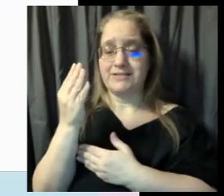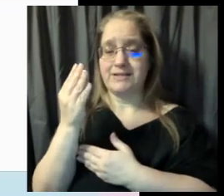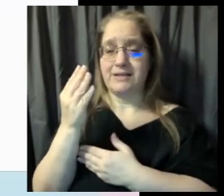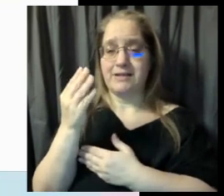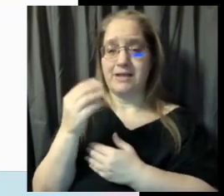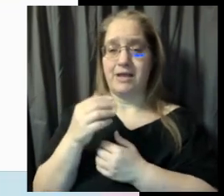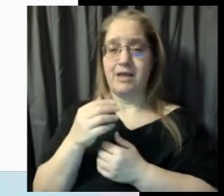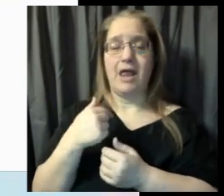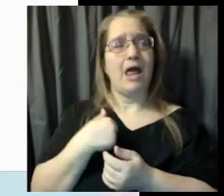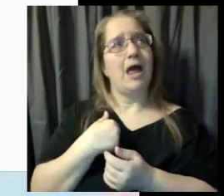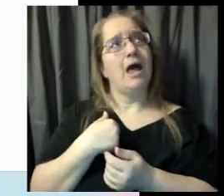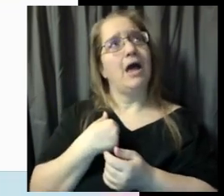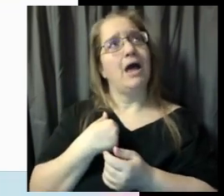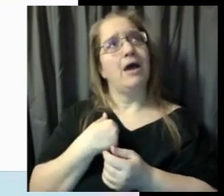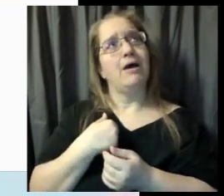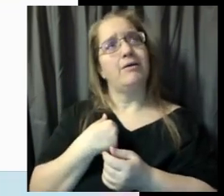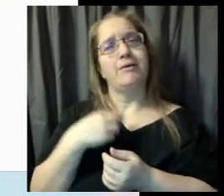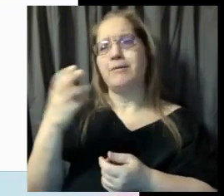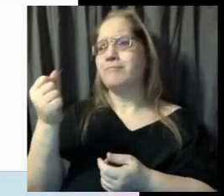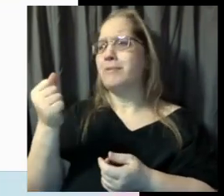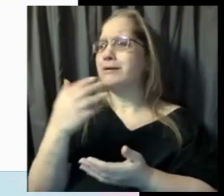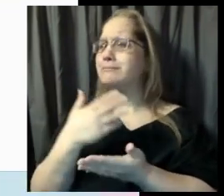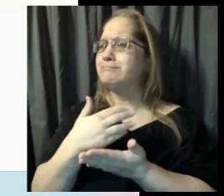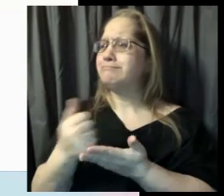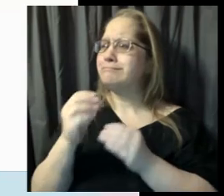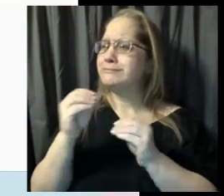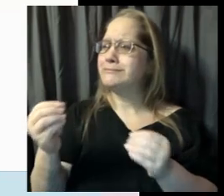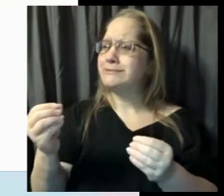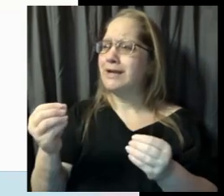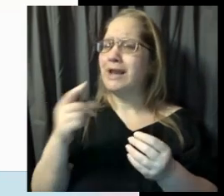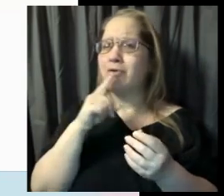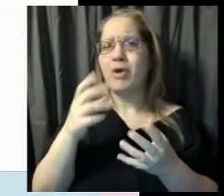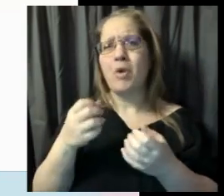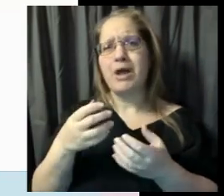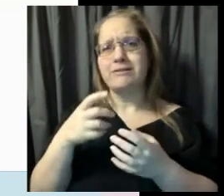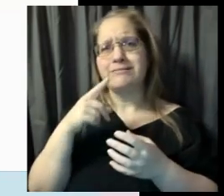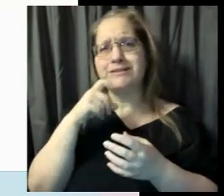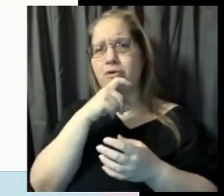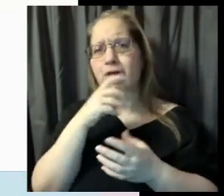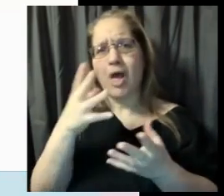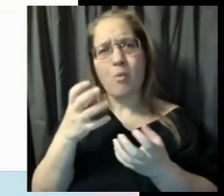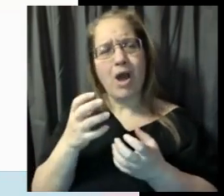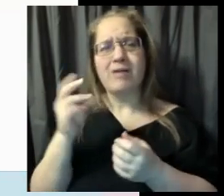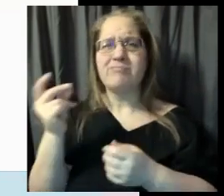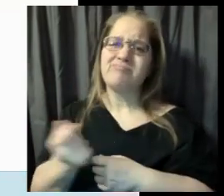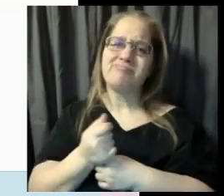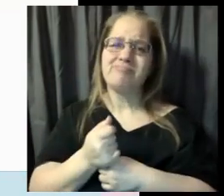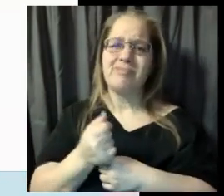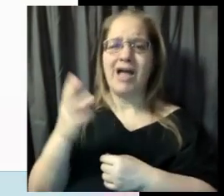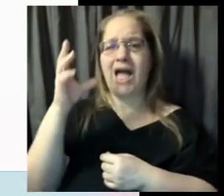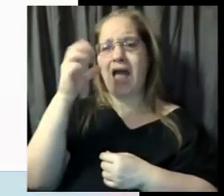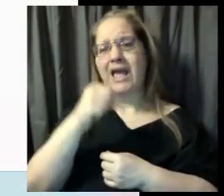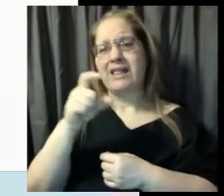caregiver says, oh, there's no milk for my cereal this morning. I really wanted cereal. Oh man, I guess I got to come up with